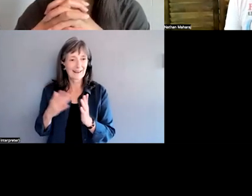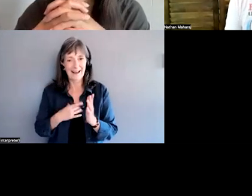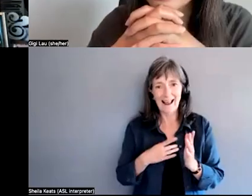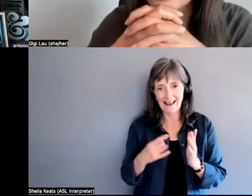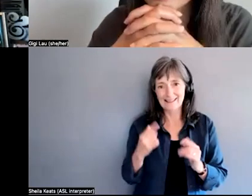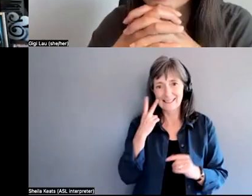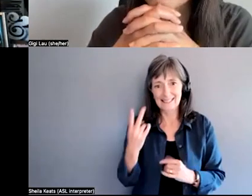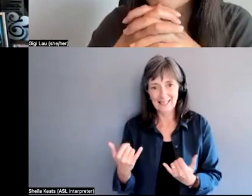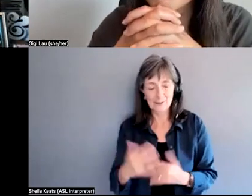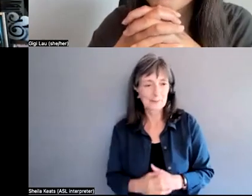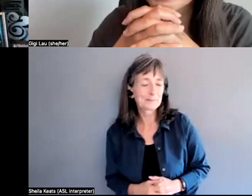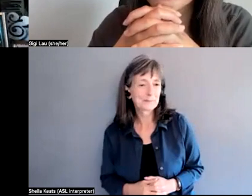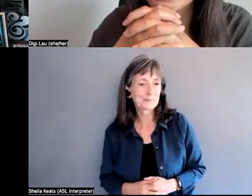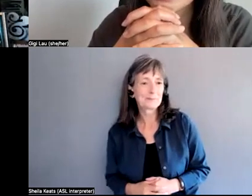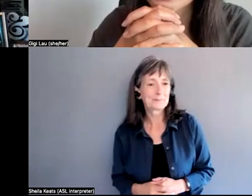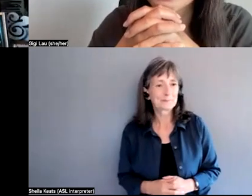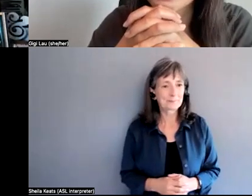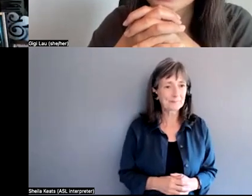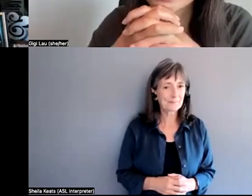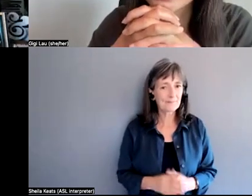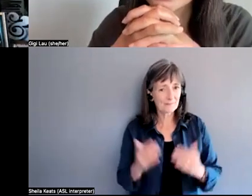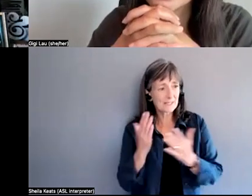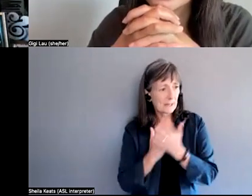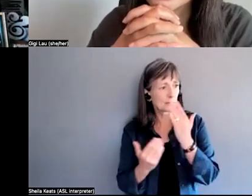I think those are some new ones.